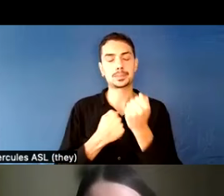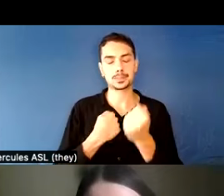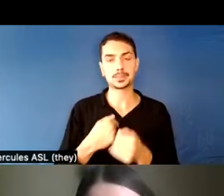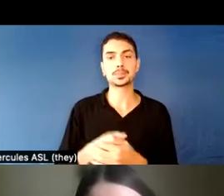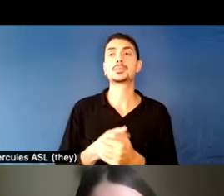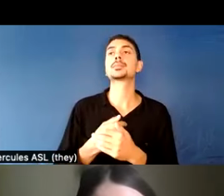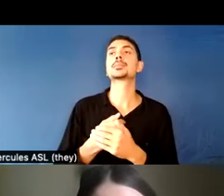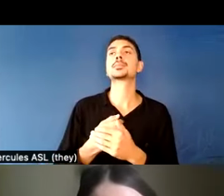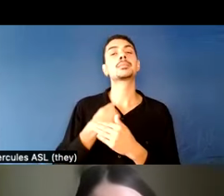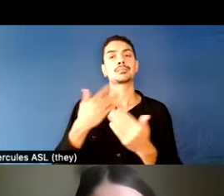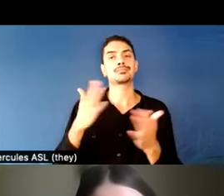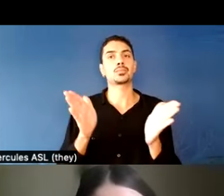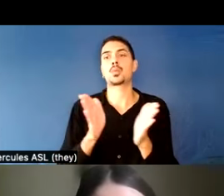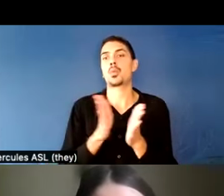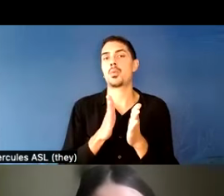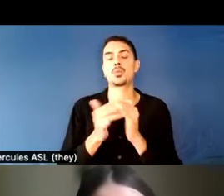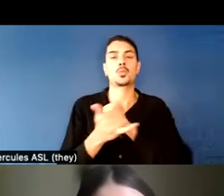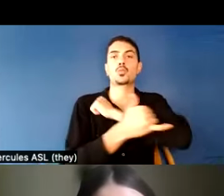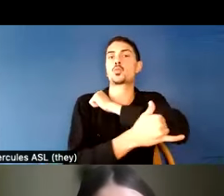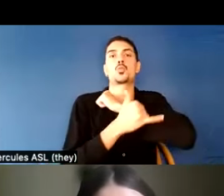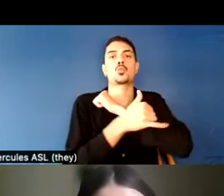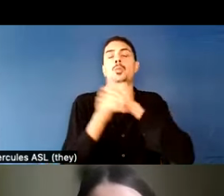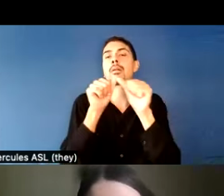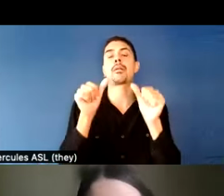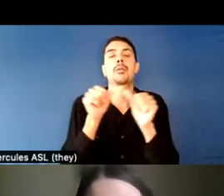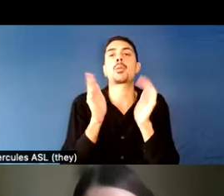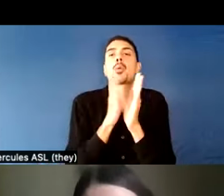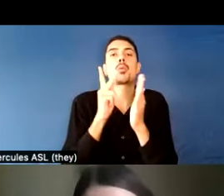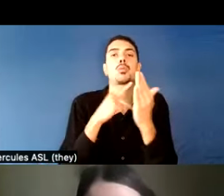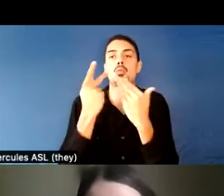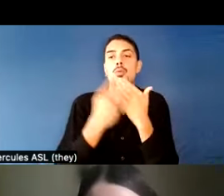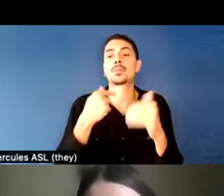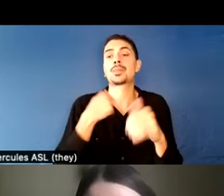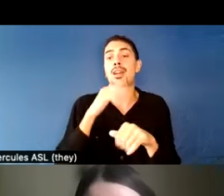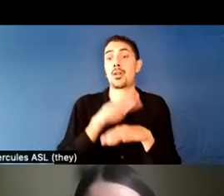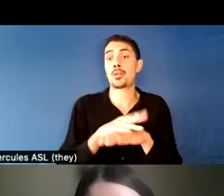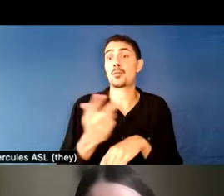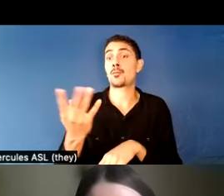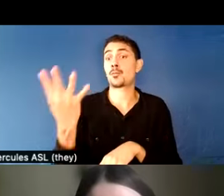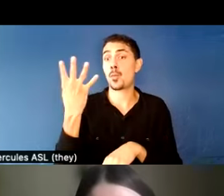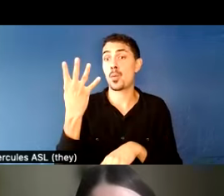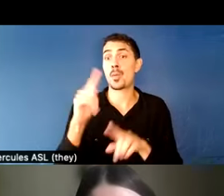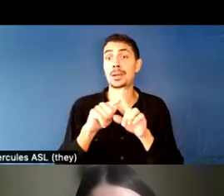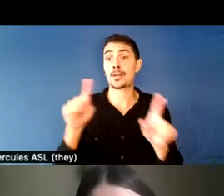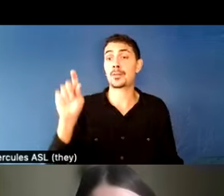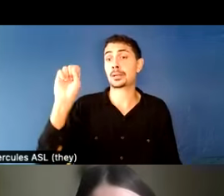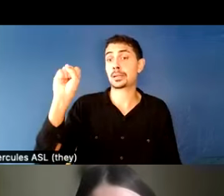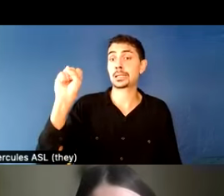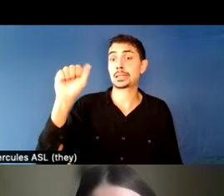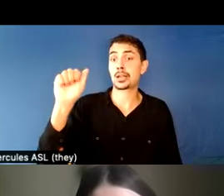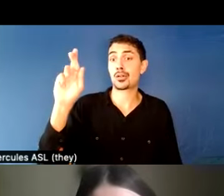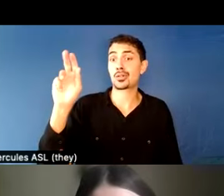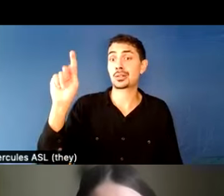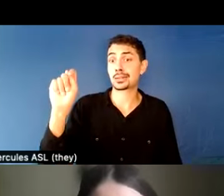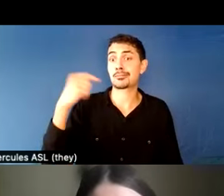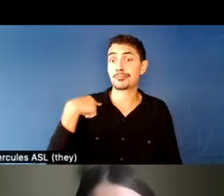small program in a very rural area where I sat on 4 different SARTs, as well as